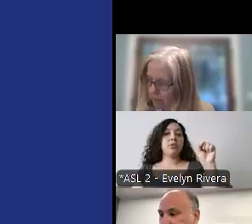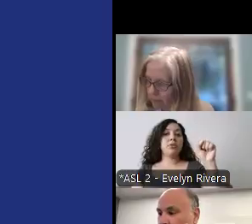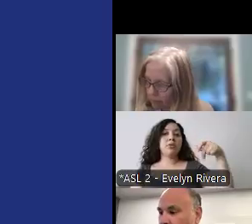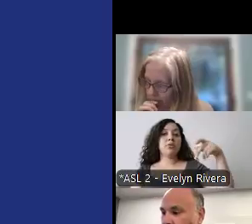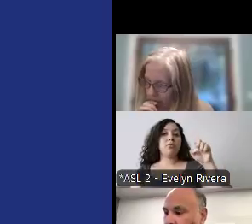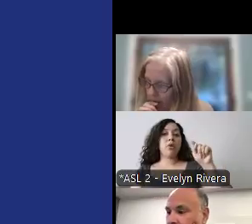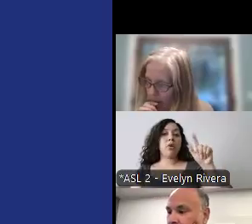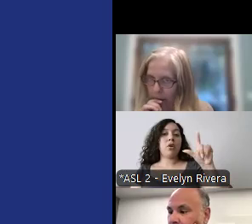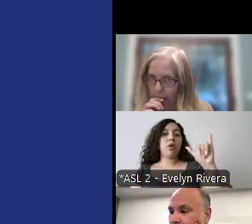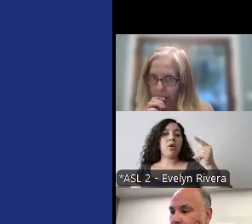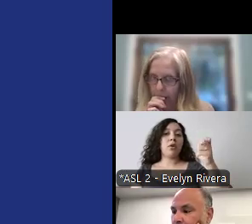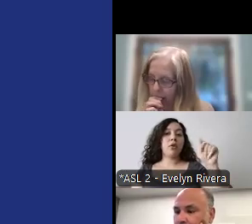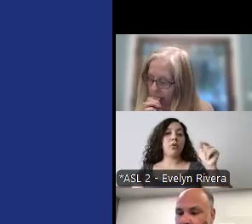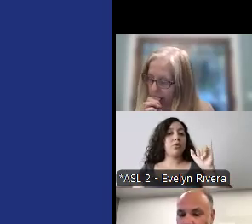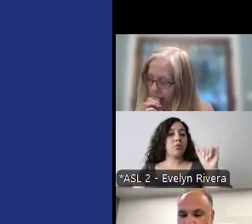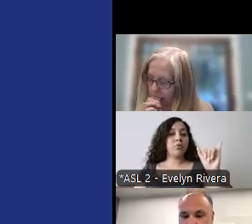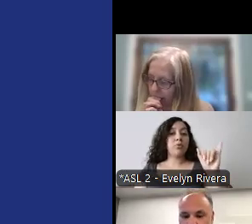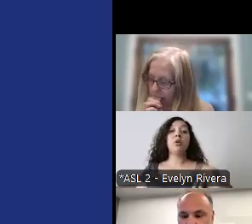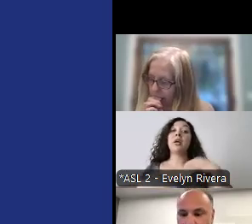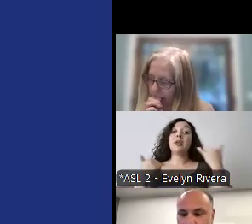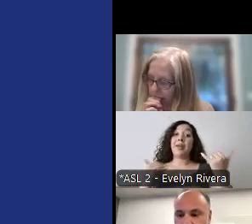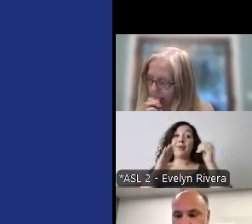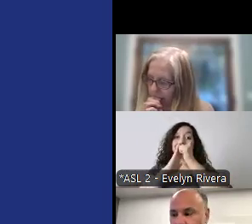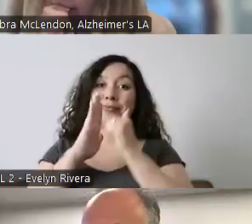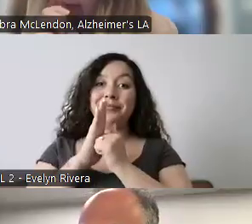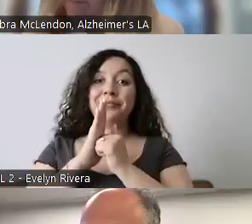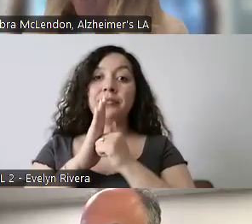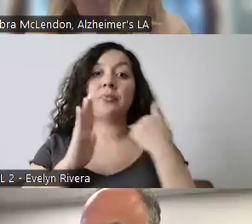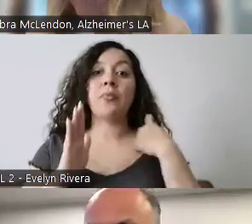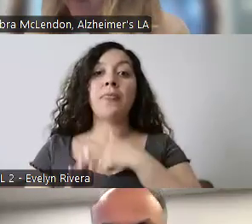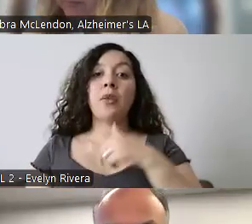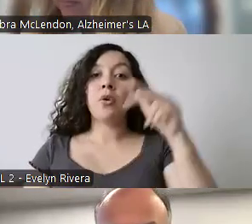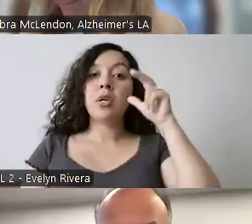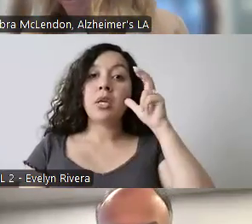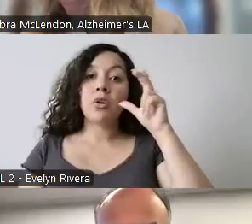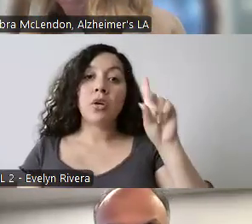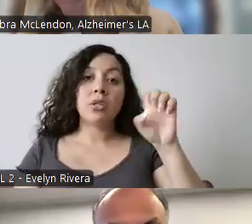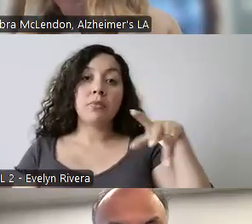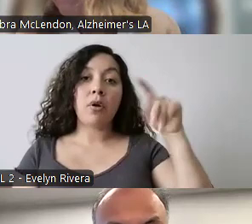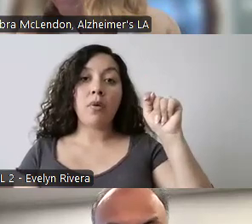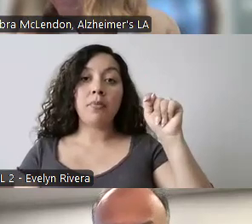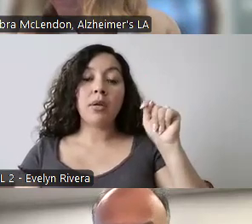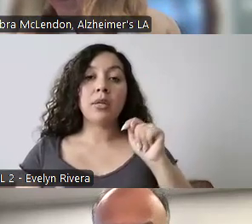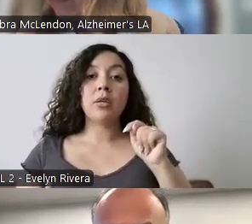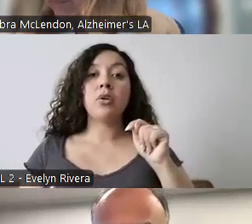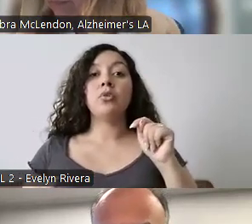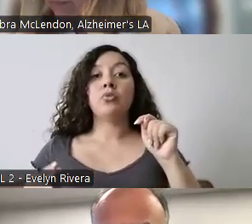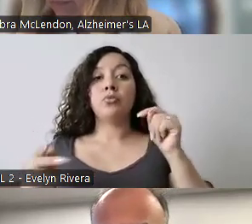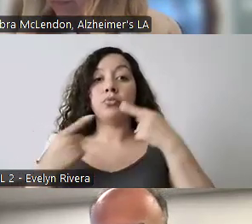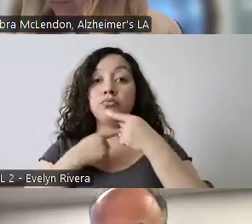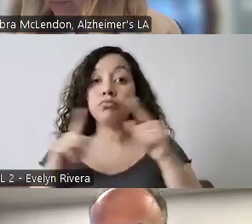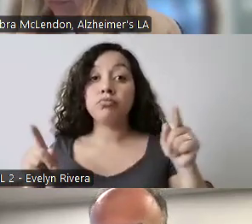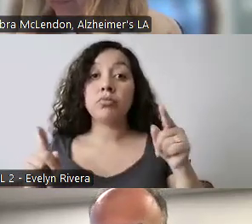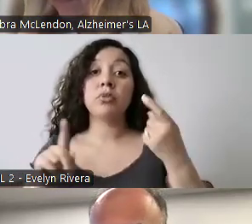thank you, Carol. So next on our agenda, we'll hear the departmental updates from Tina Fung, Chief of